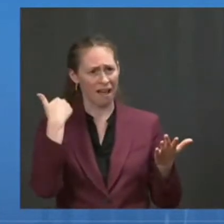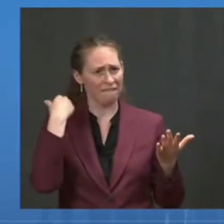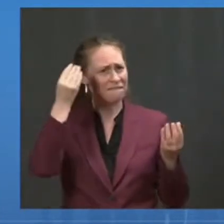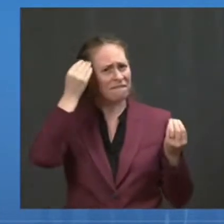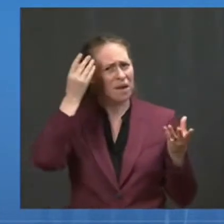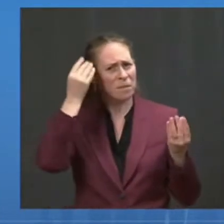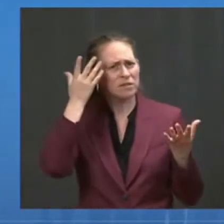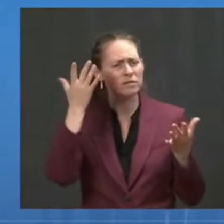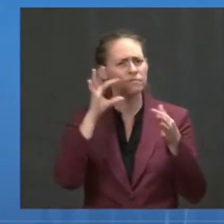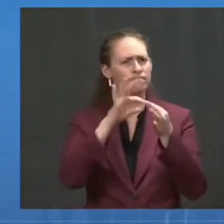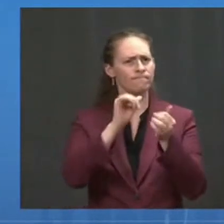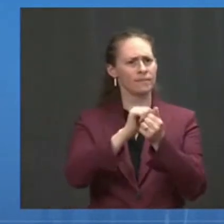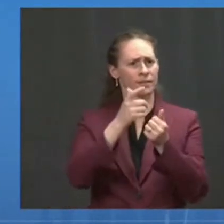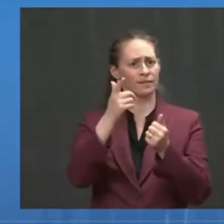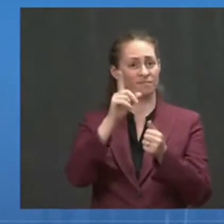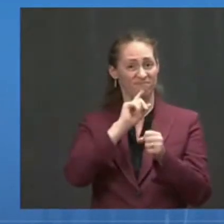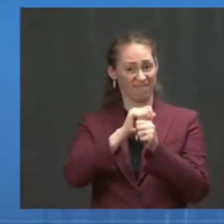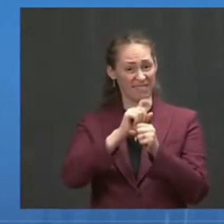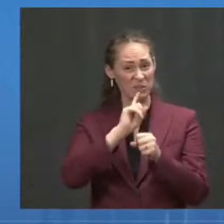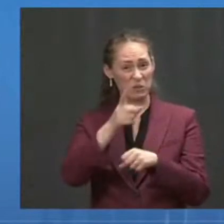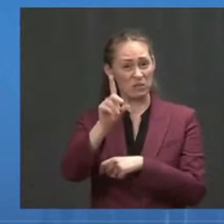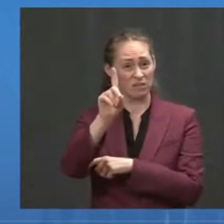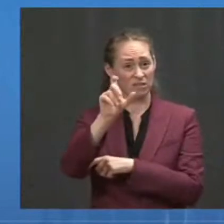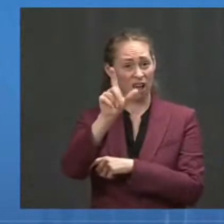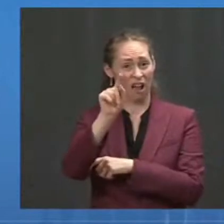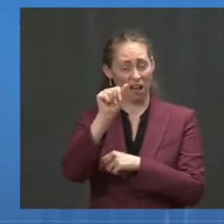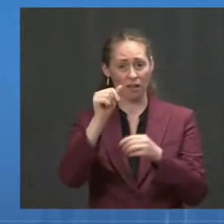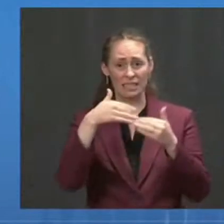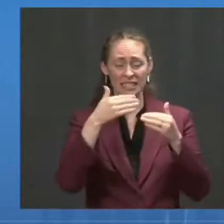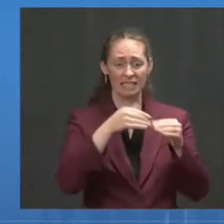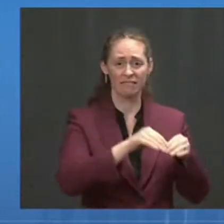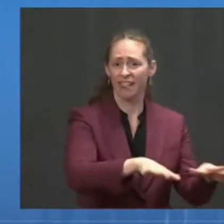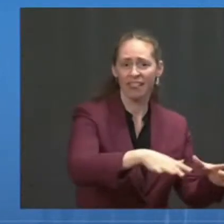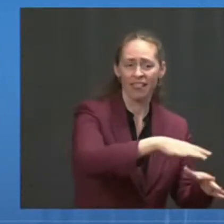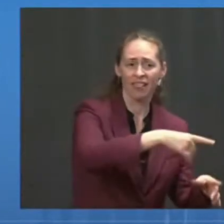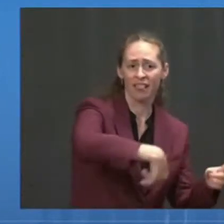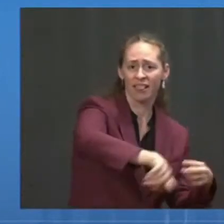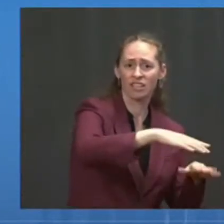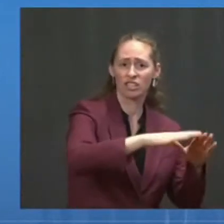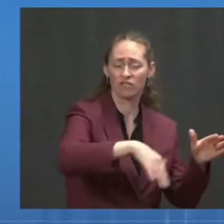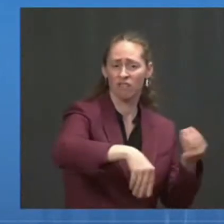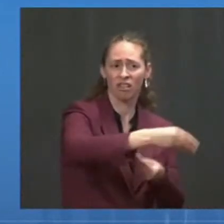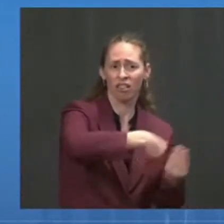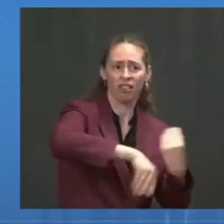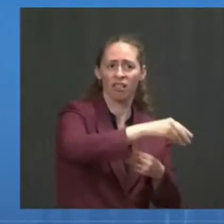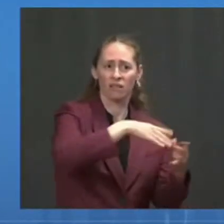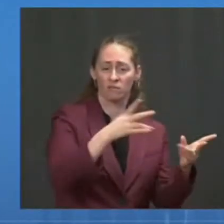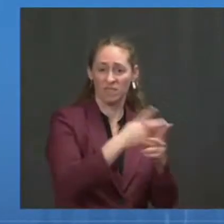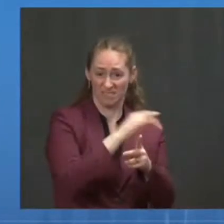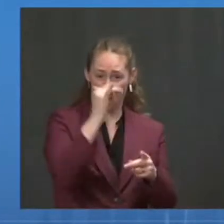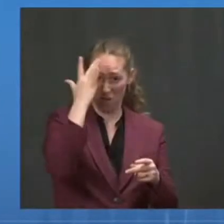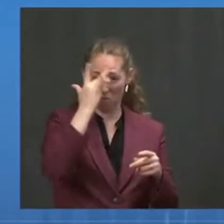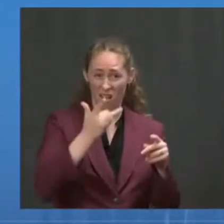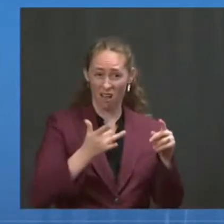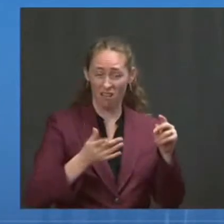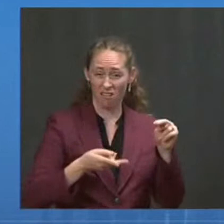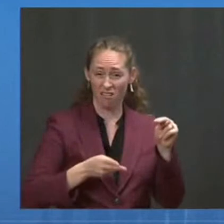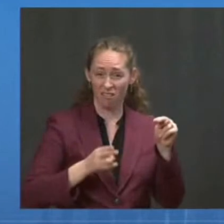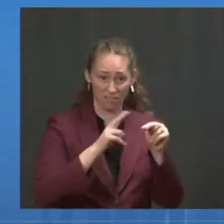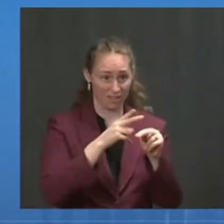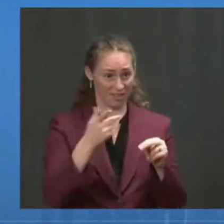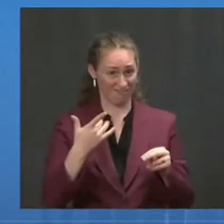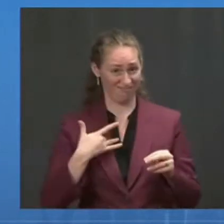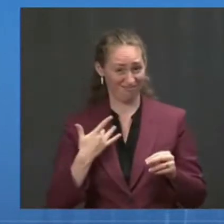children? And given that increase, are you still confident that schools can fully reopen for in-person instruction, or are you considering further changes to the